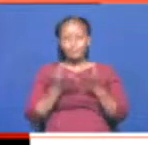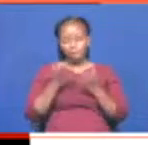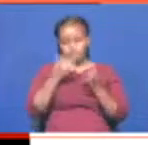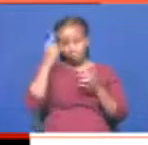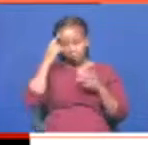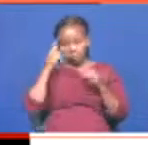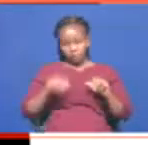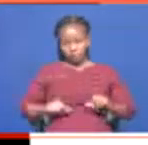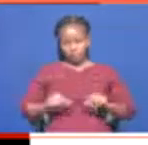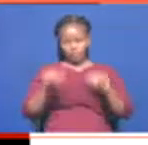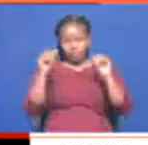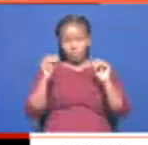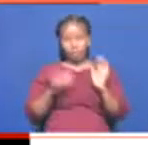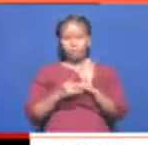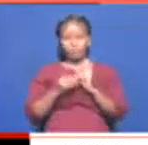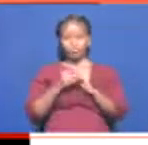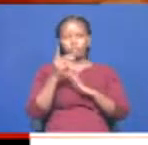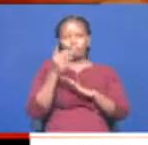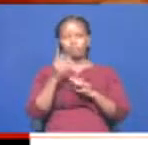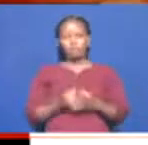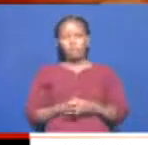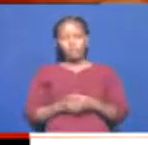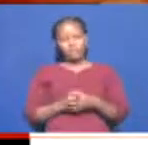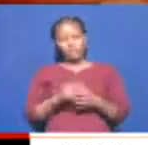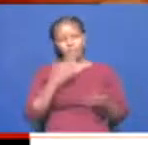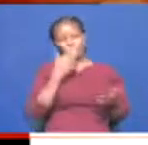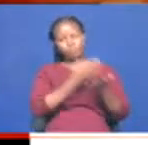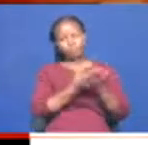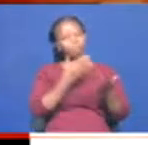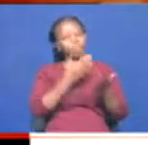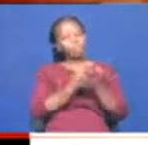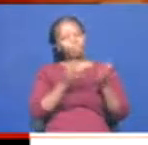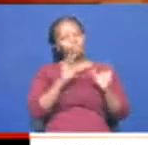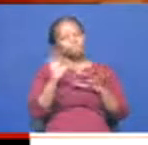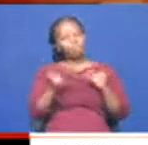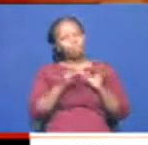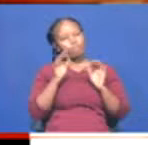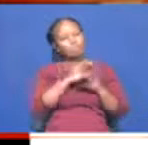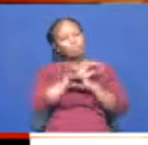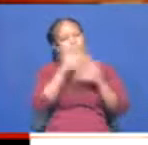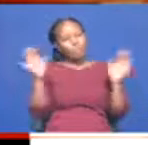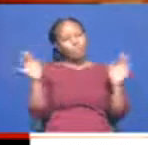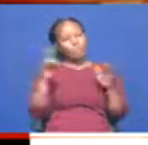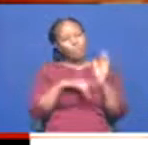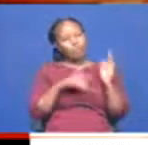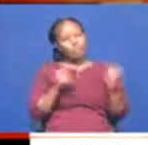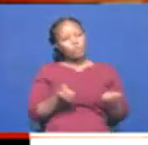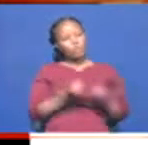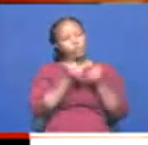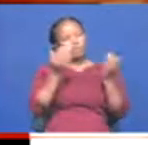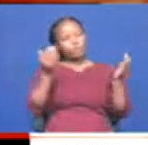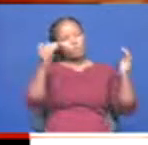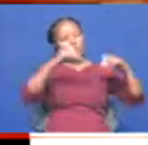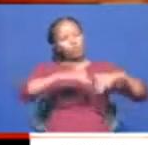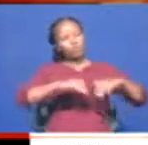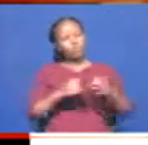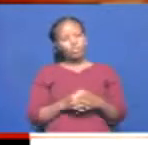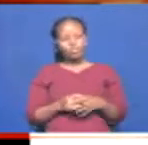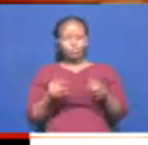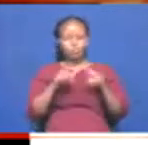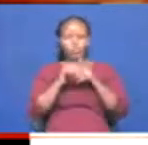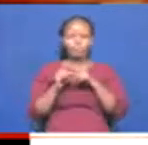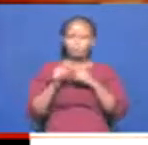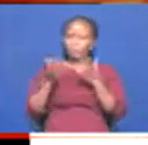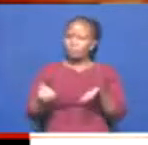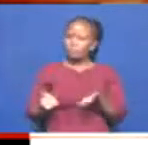development. All right, thank you for shedding light on what will be happening at the convention. And maybe to